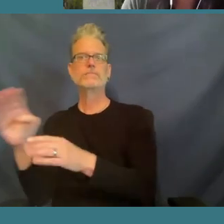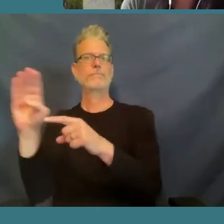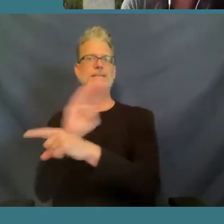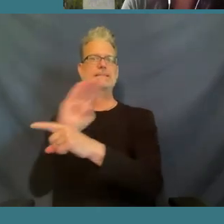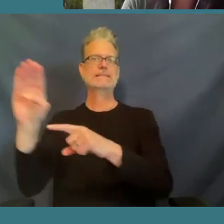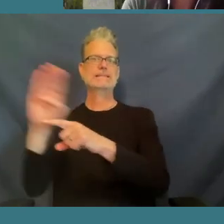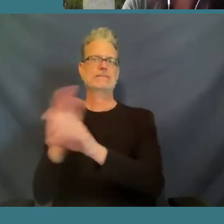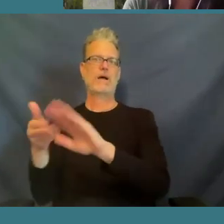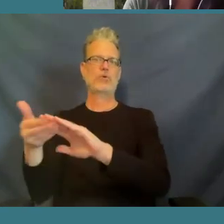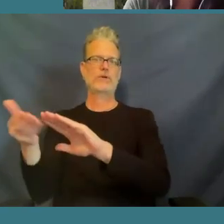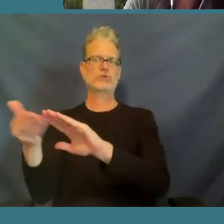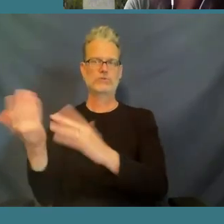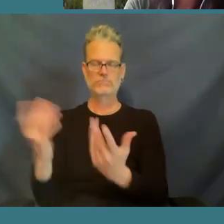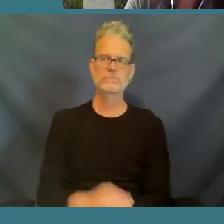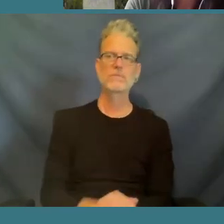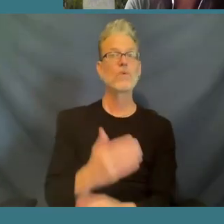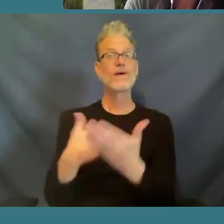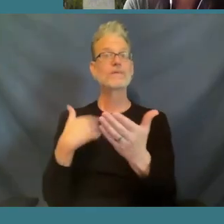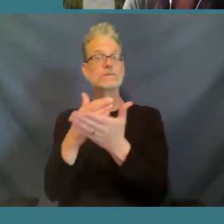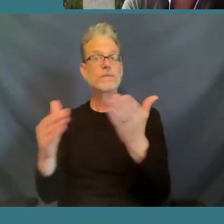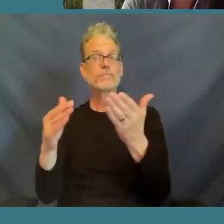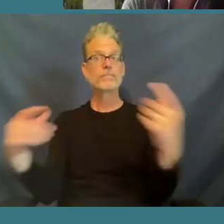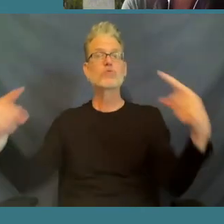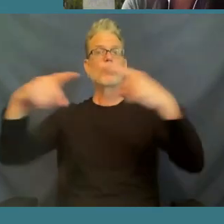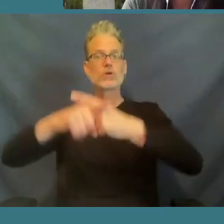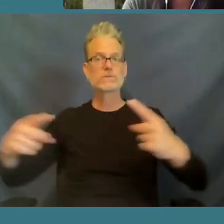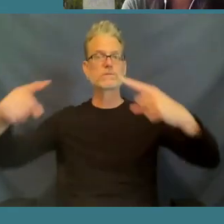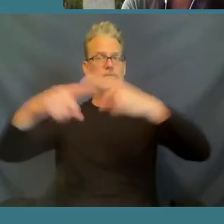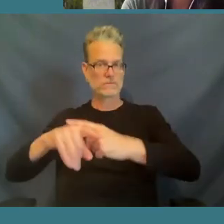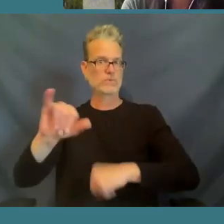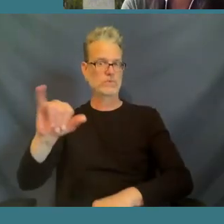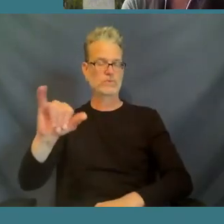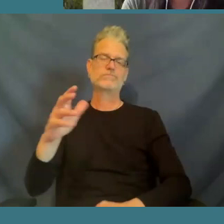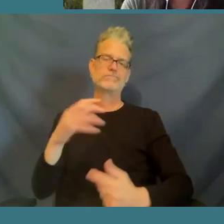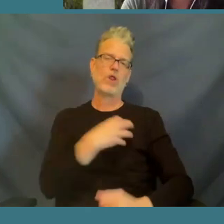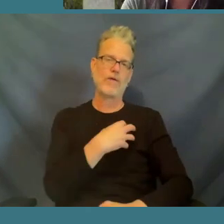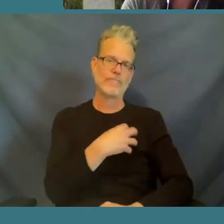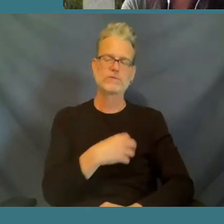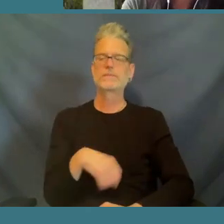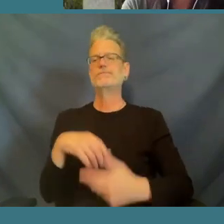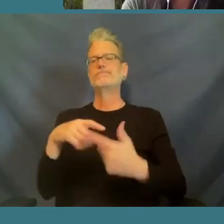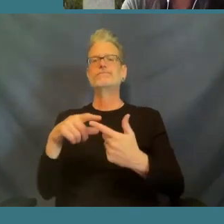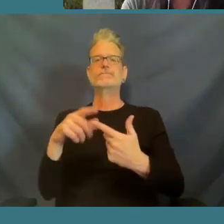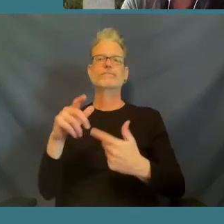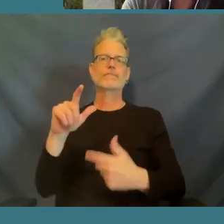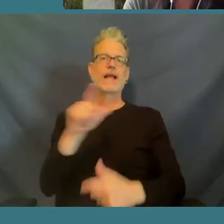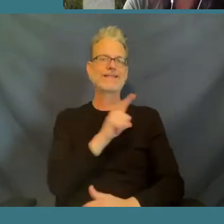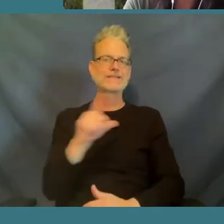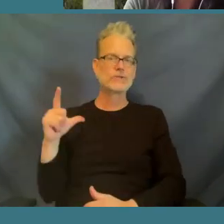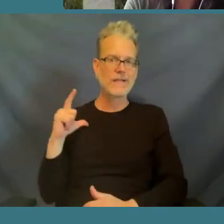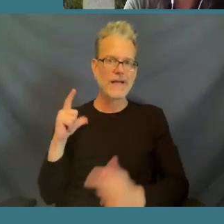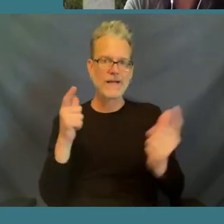We have some cross-deputy programs as well, such as law enforcement, legislative affairs, the Office